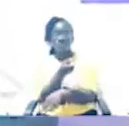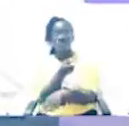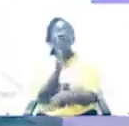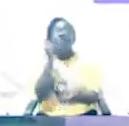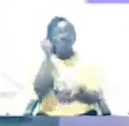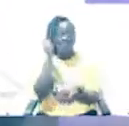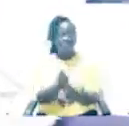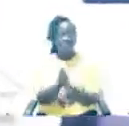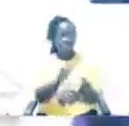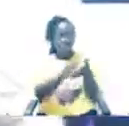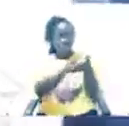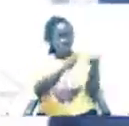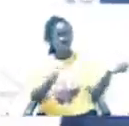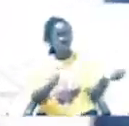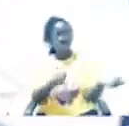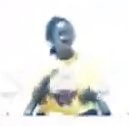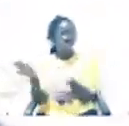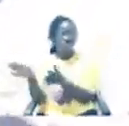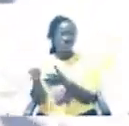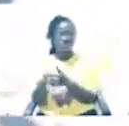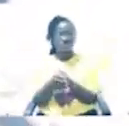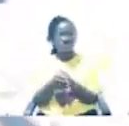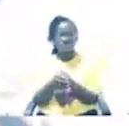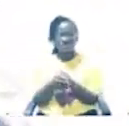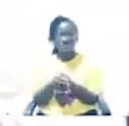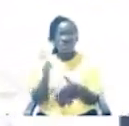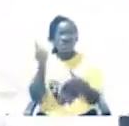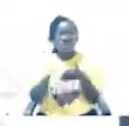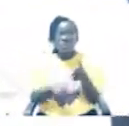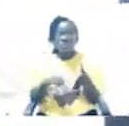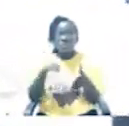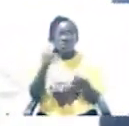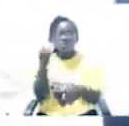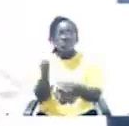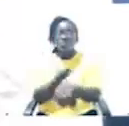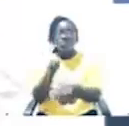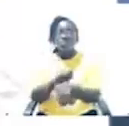That unrepentant heart. You see what I'm talking about?